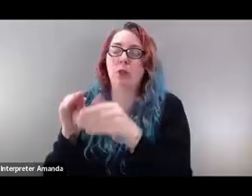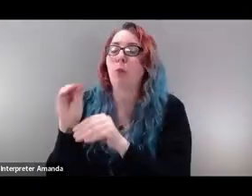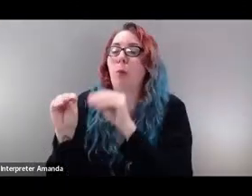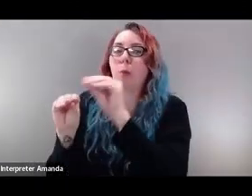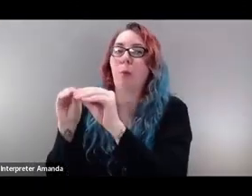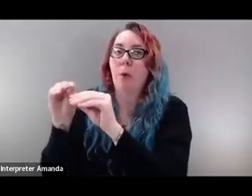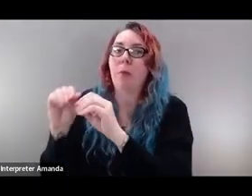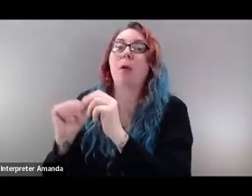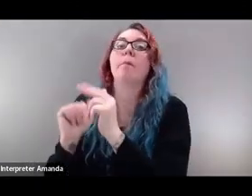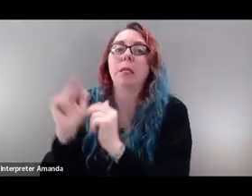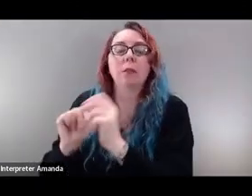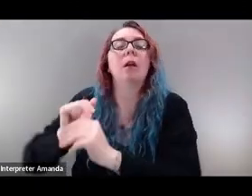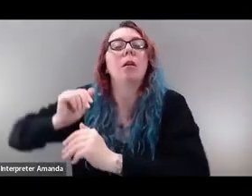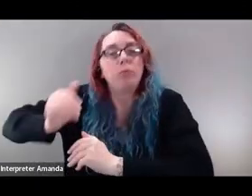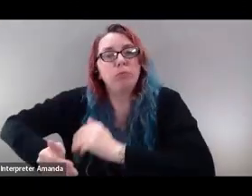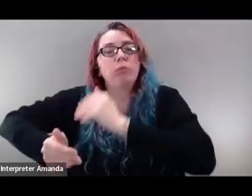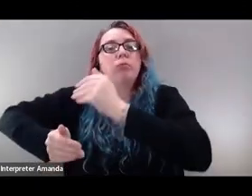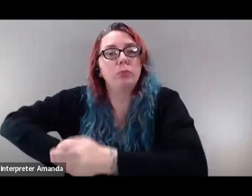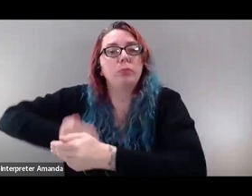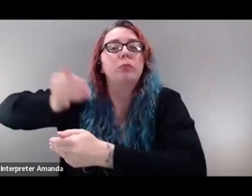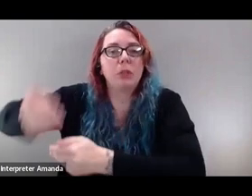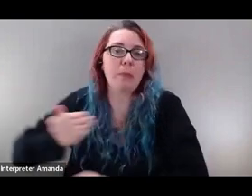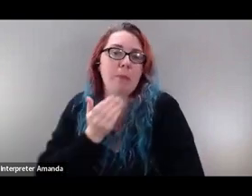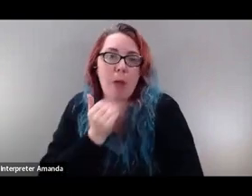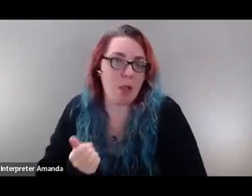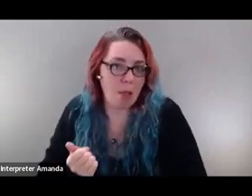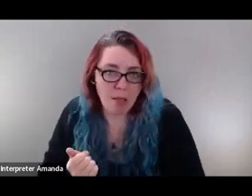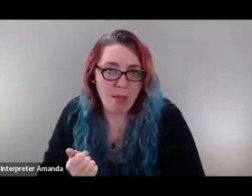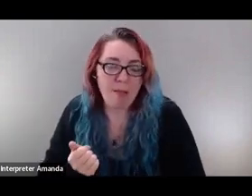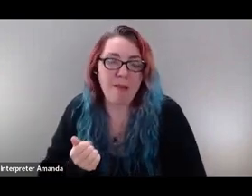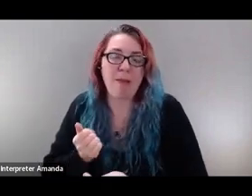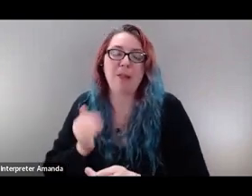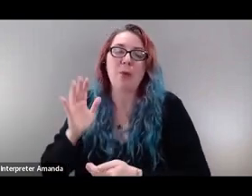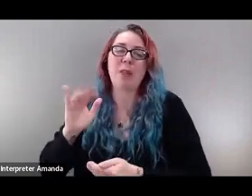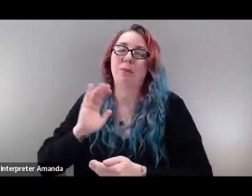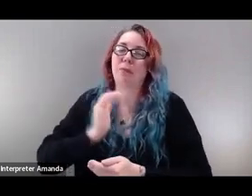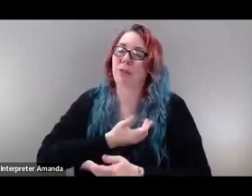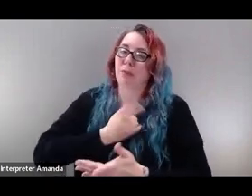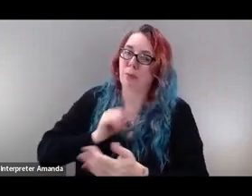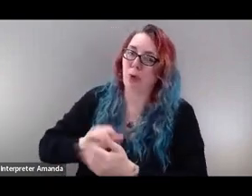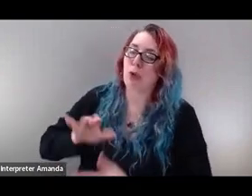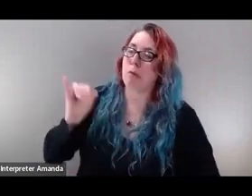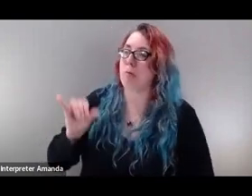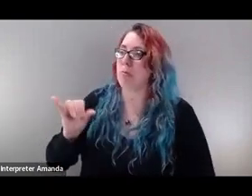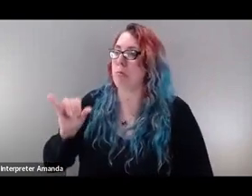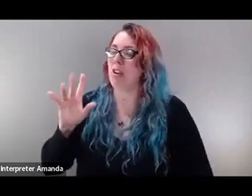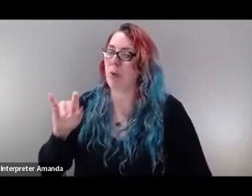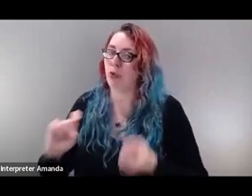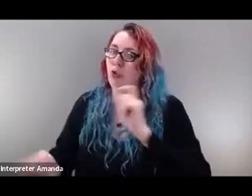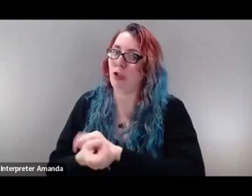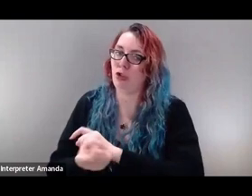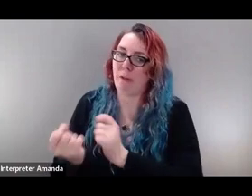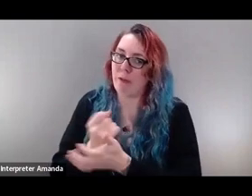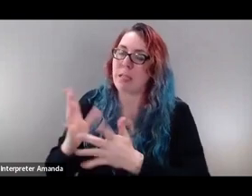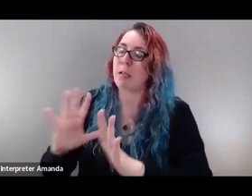by piece, which we also realized, like, even just from a Marcom perspective, if having something to communicate on a regular basis,